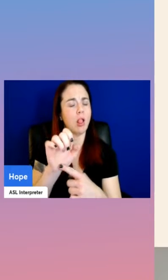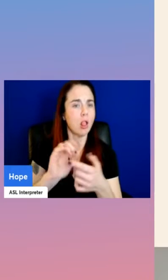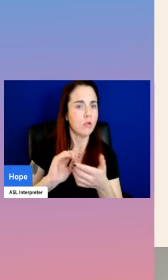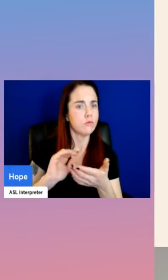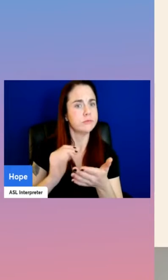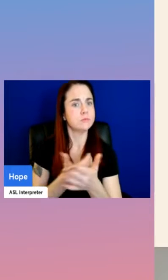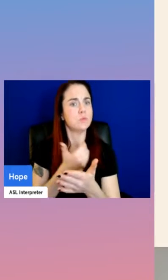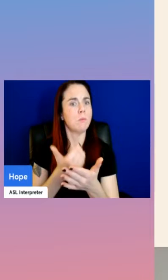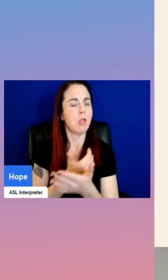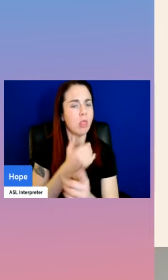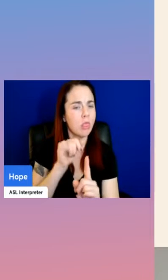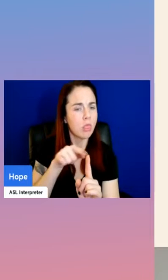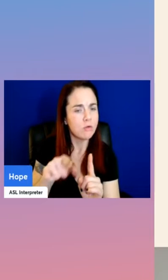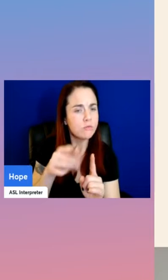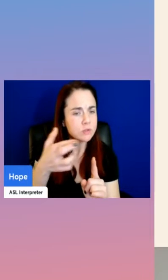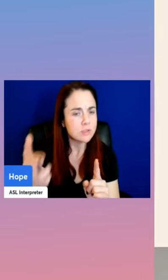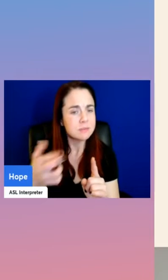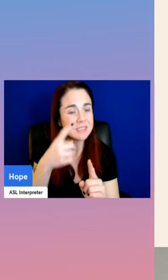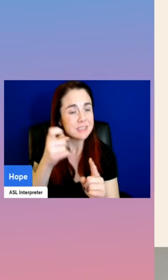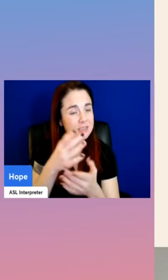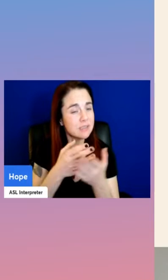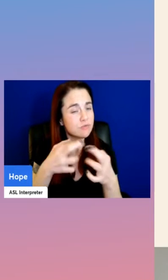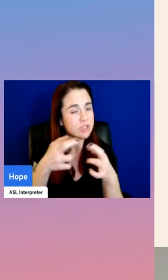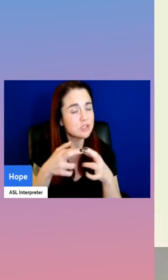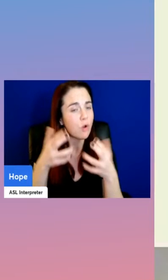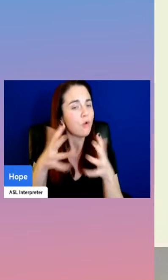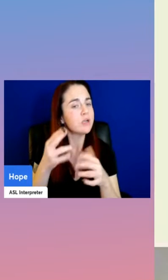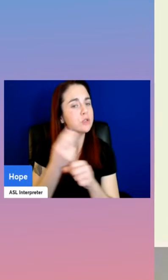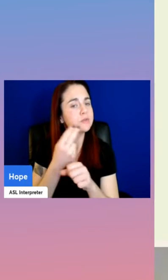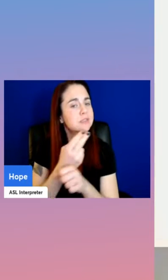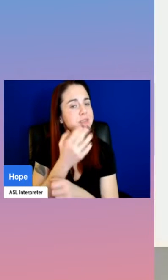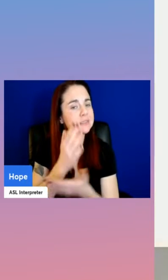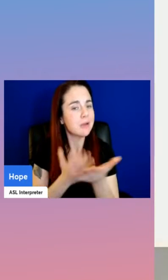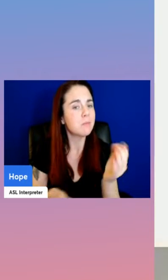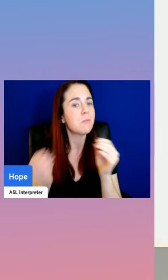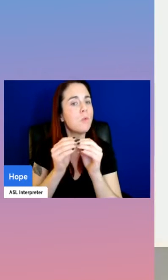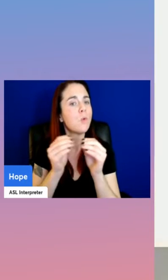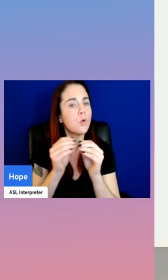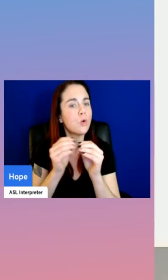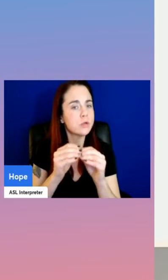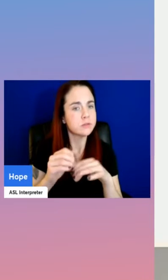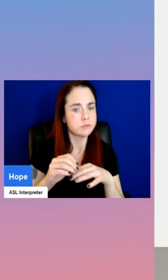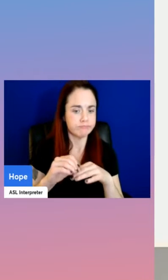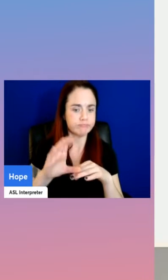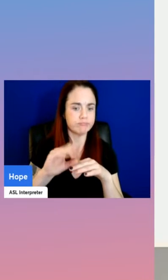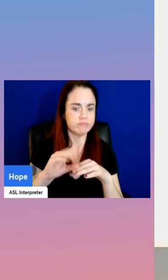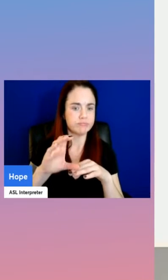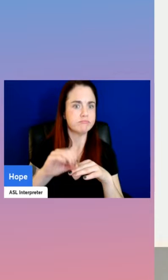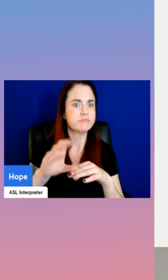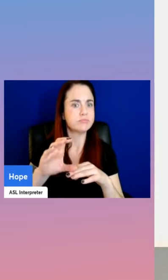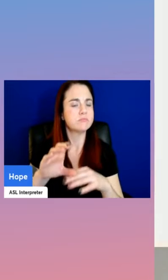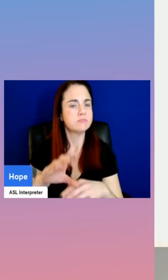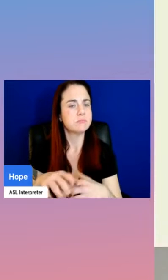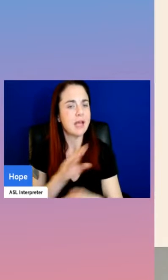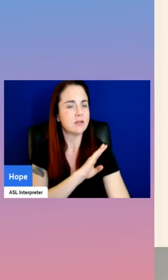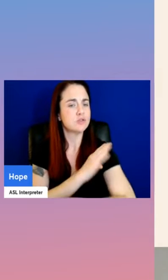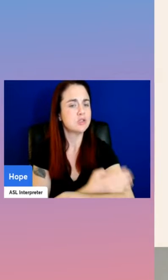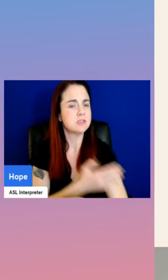some regions that are already using more renewable energy than others. So this is definitely something to take into